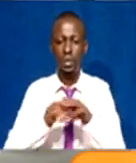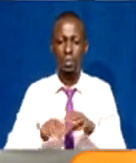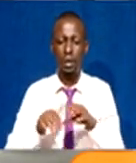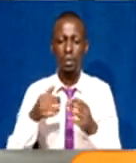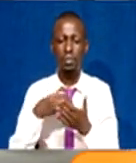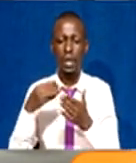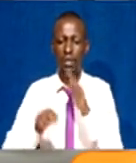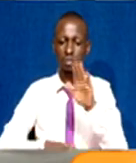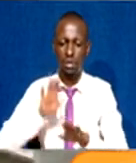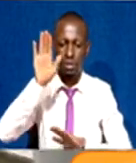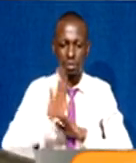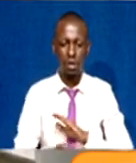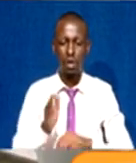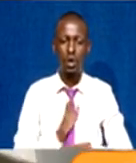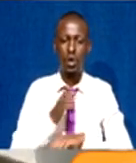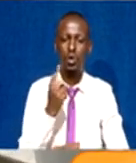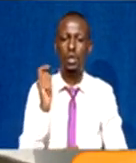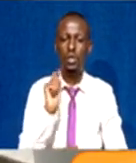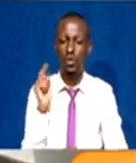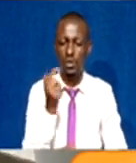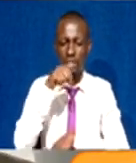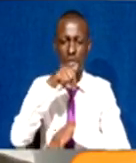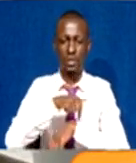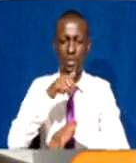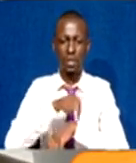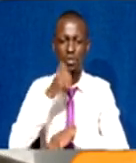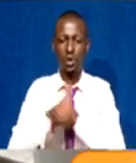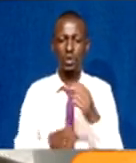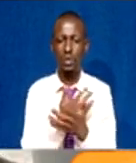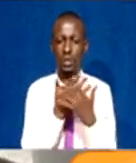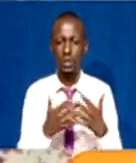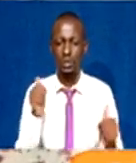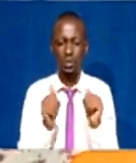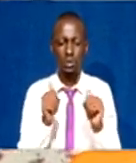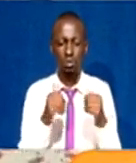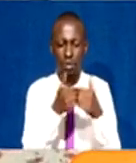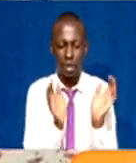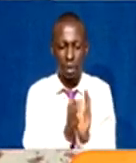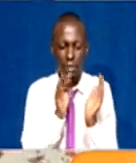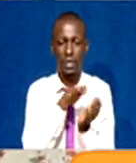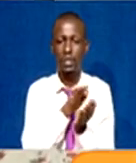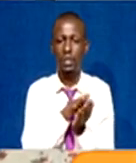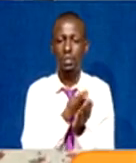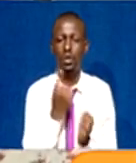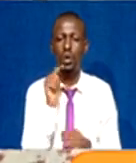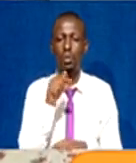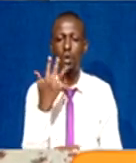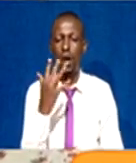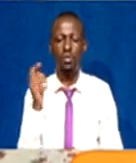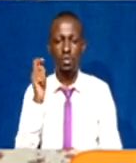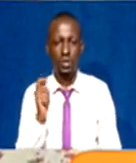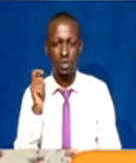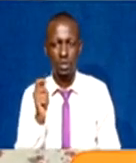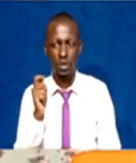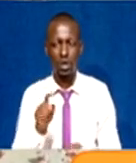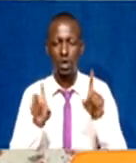to over 1 trillion shillings for the first time, with total assets held by cooperatives growing to 1.5 trillion shillings. At the